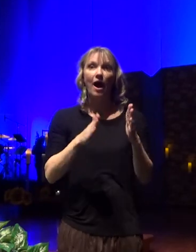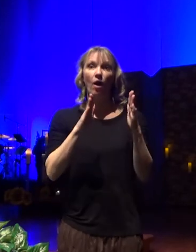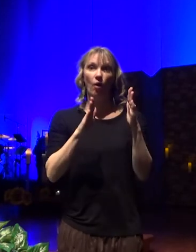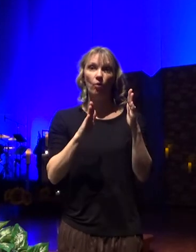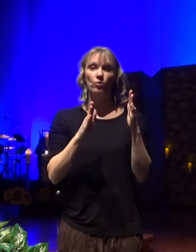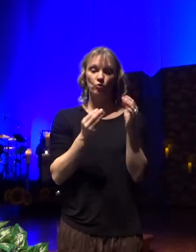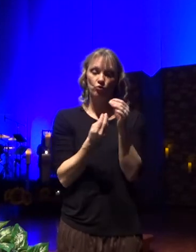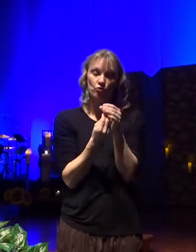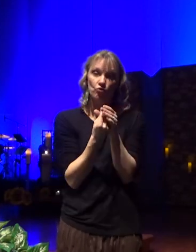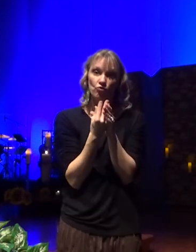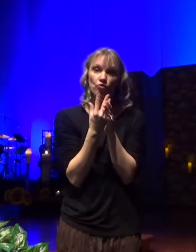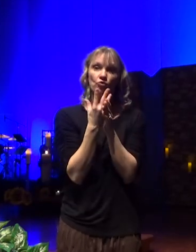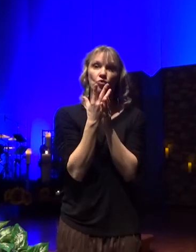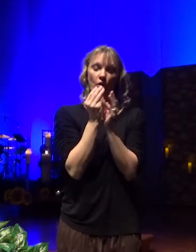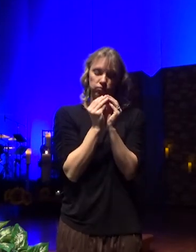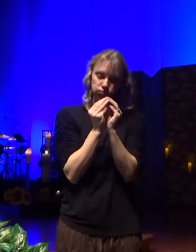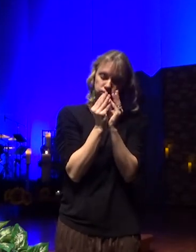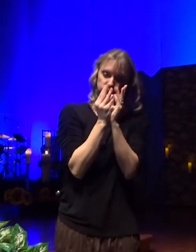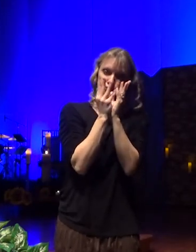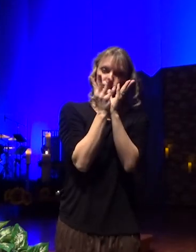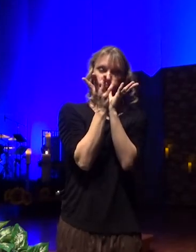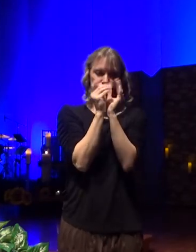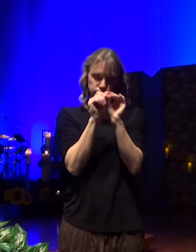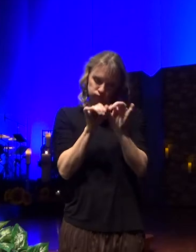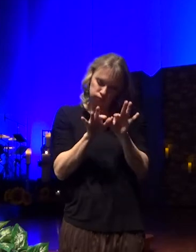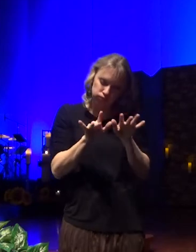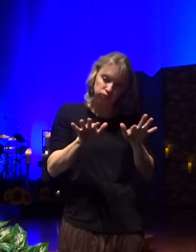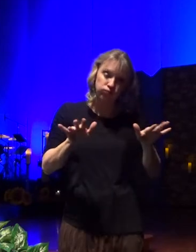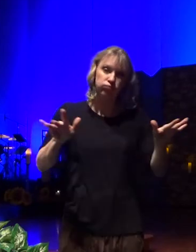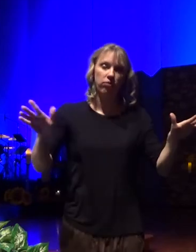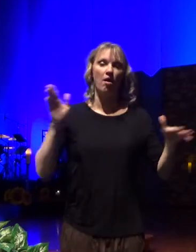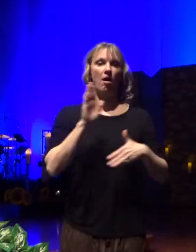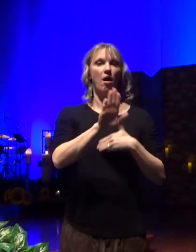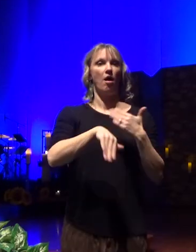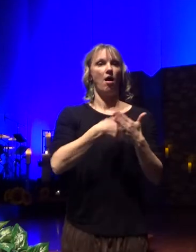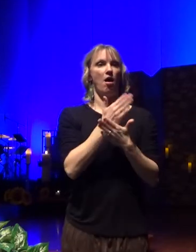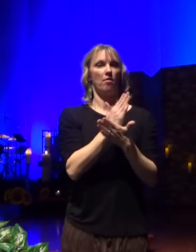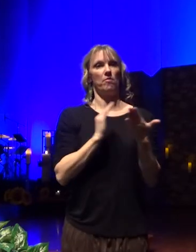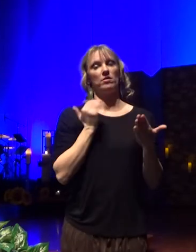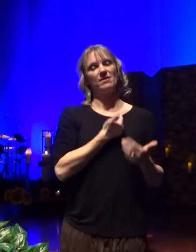to sprout and to blossom and to bloom into all the different